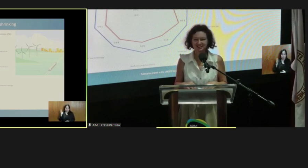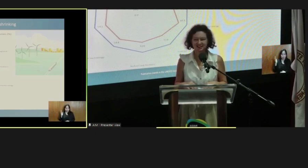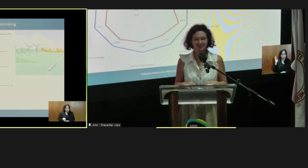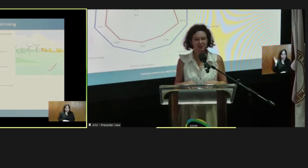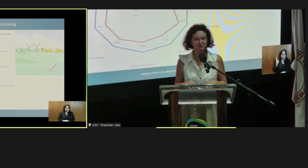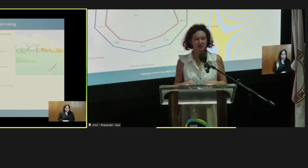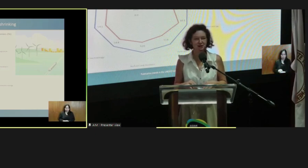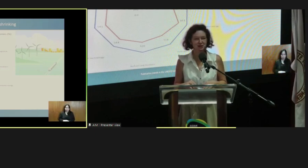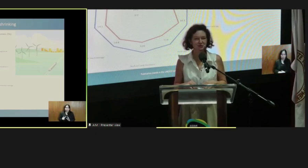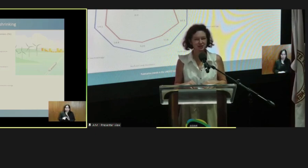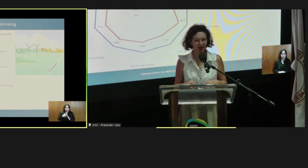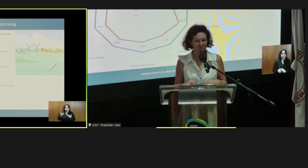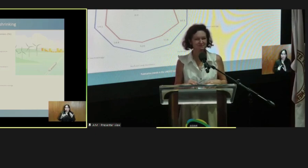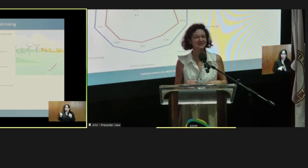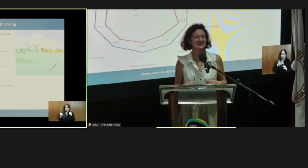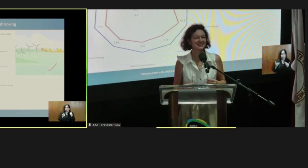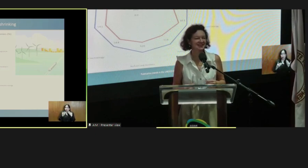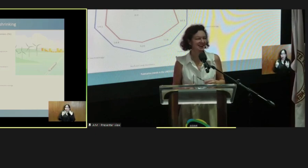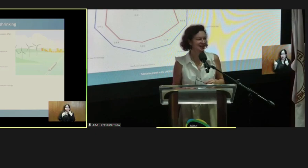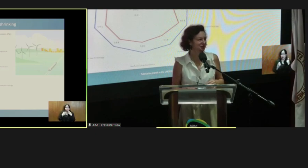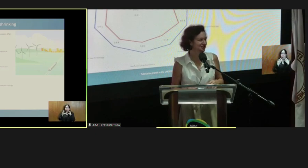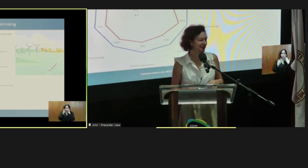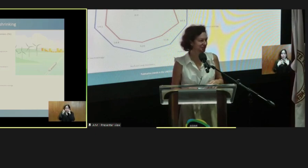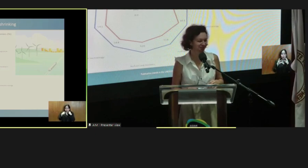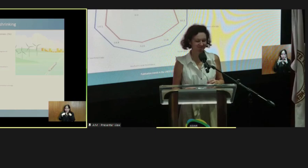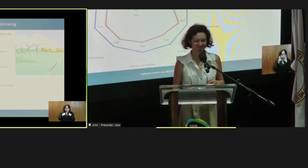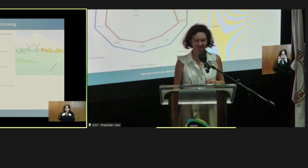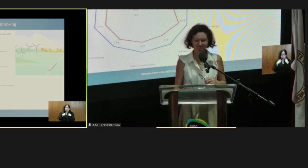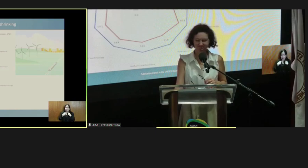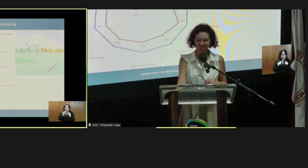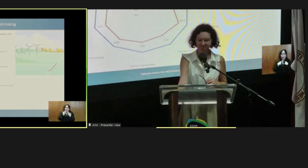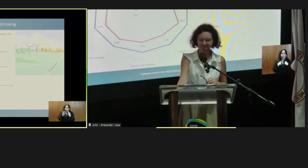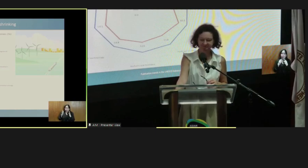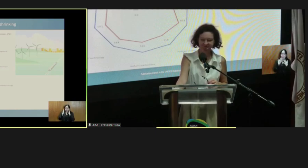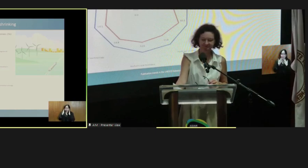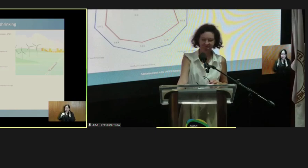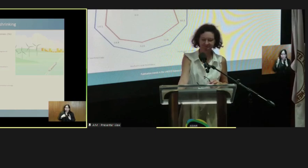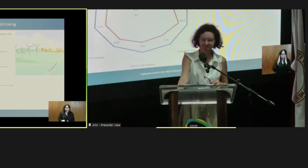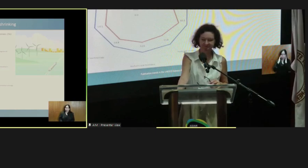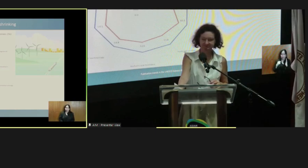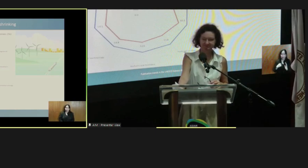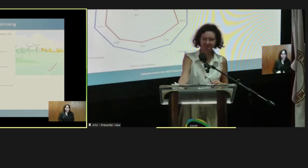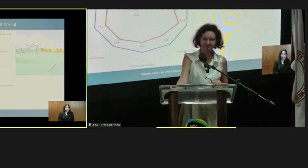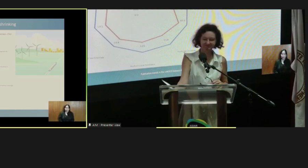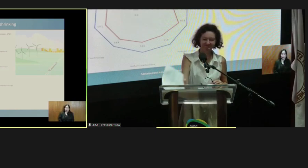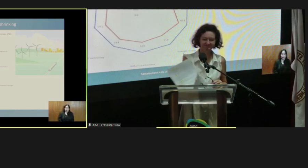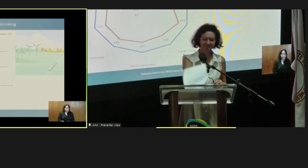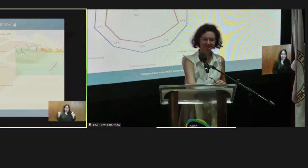And thank you very much for your time and your attention.